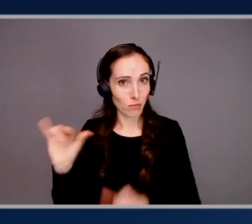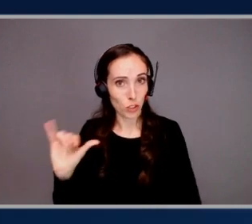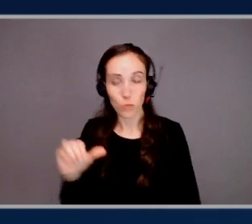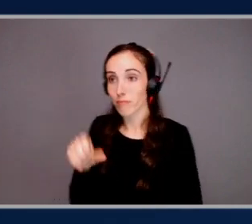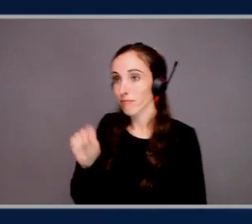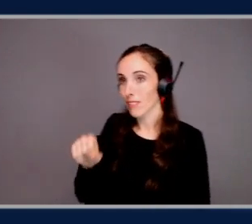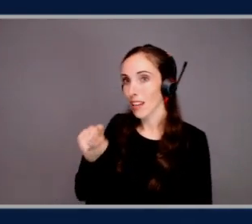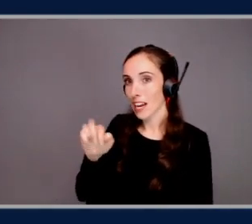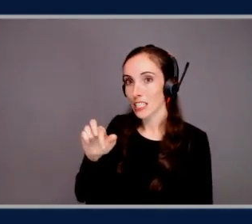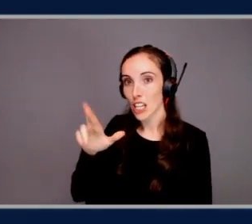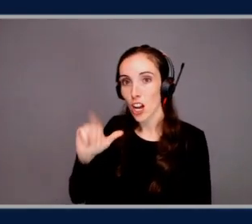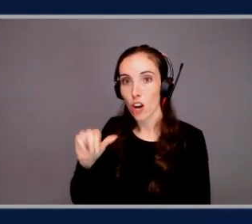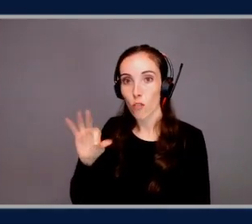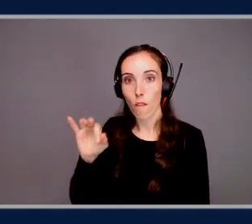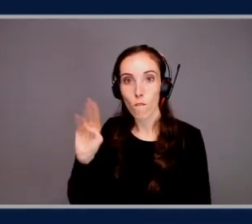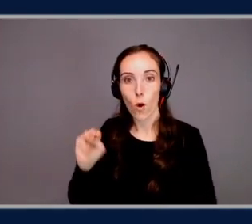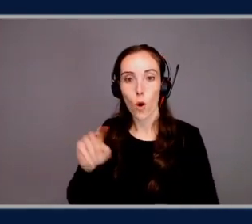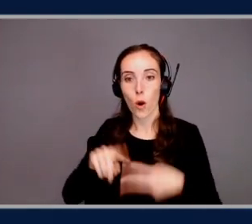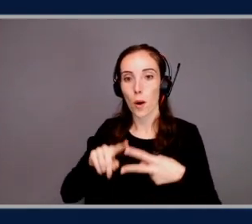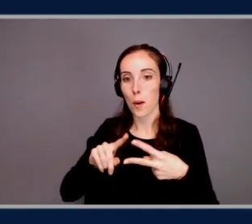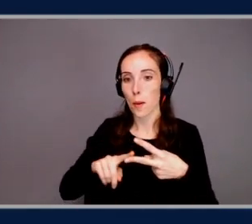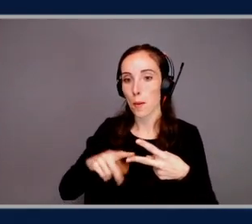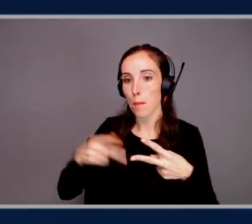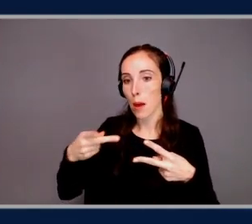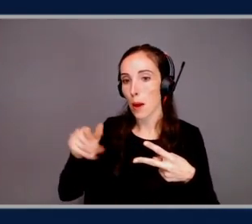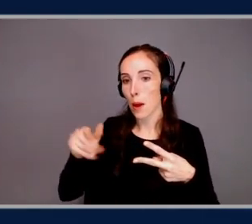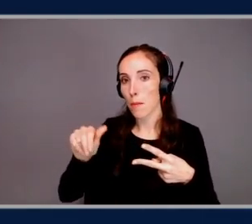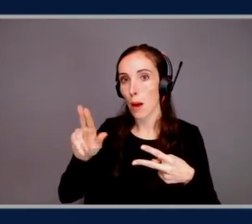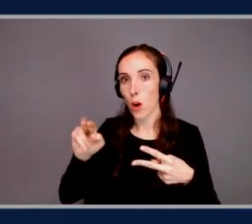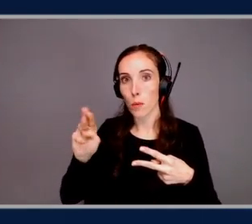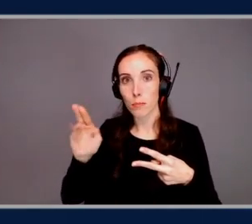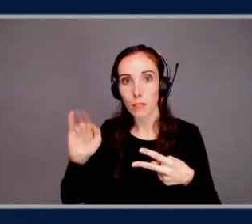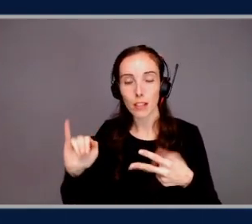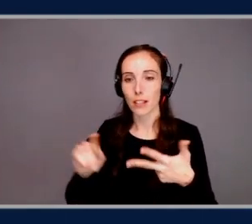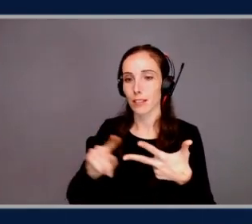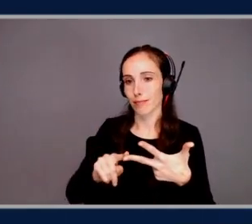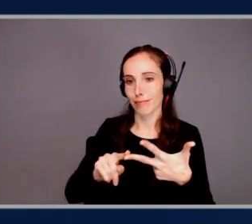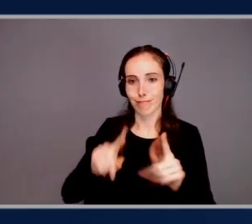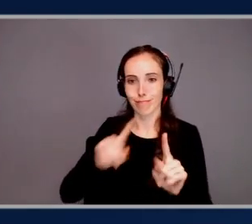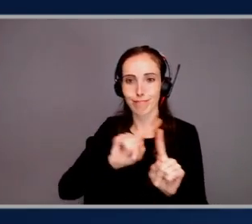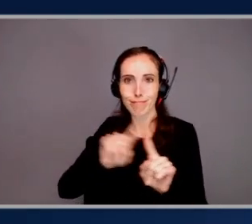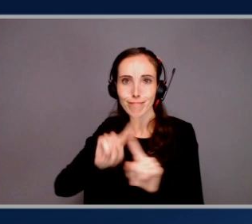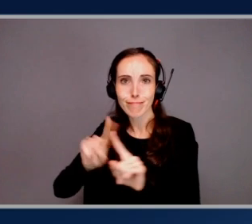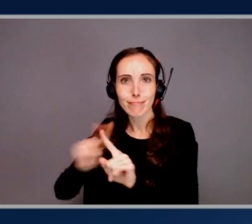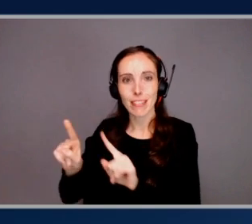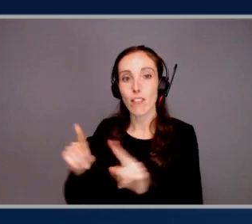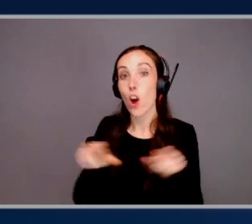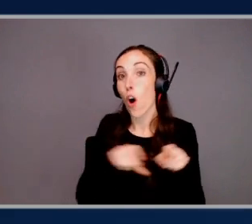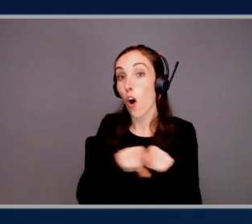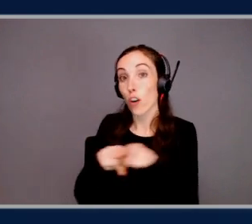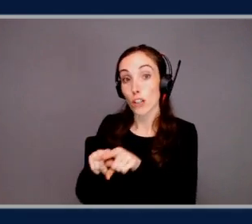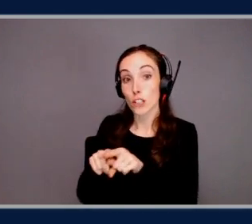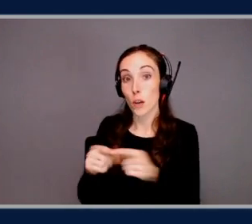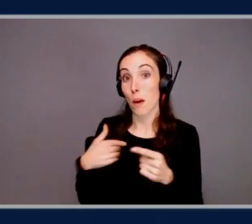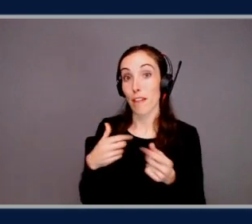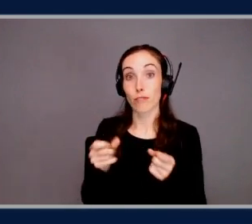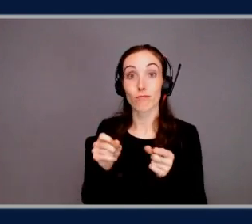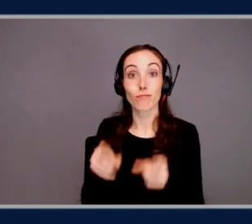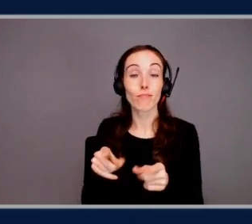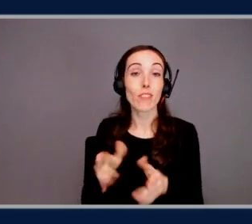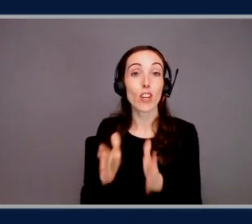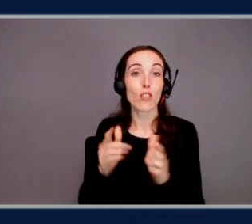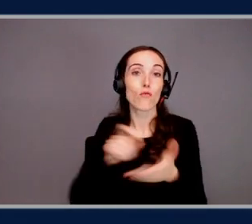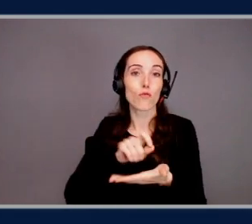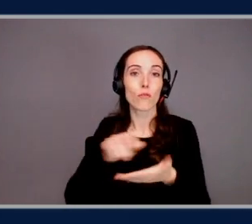I've tested with Pulumi. I've tested with Cloud Development Kit. I've tested with actually also just saying write a bash script that calls the AWS